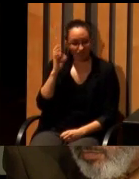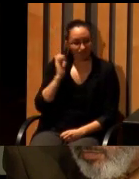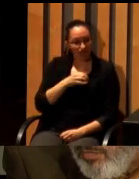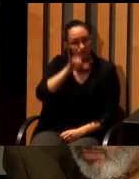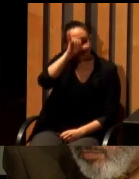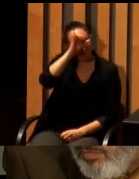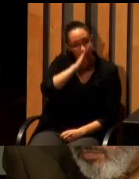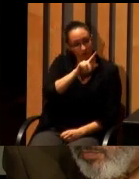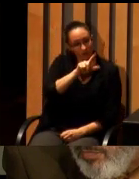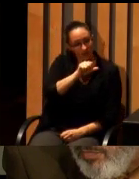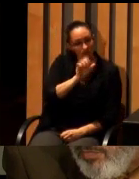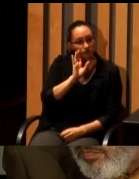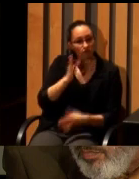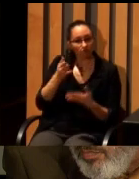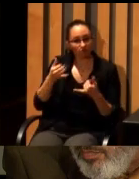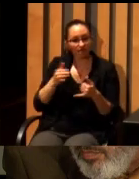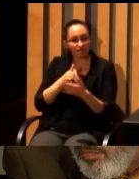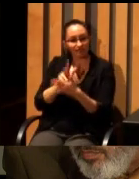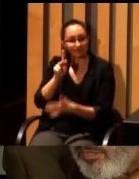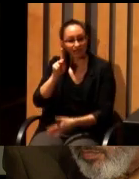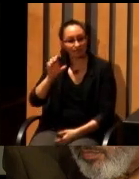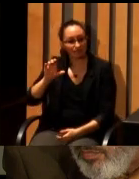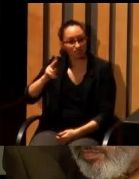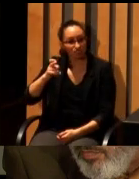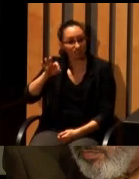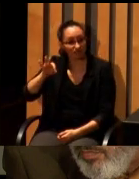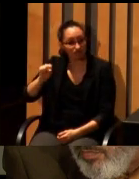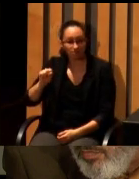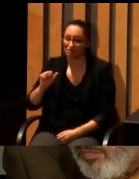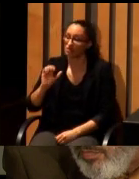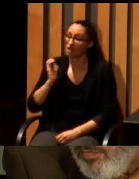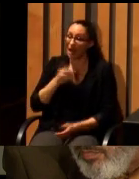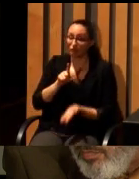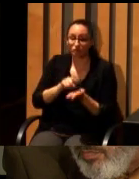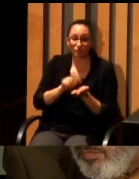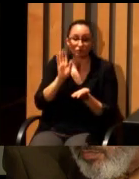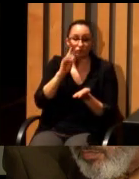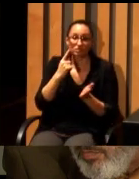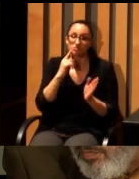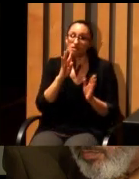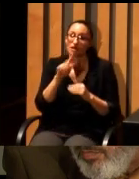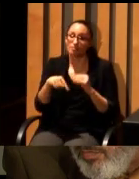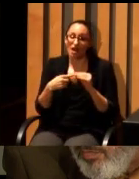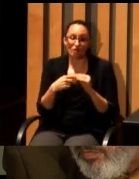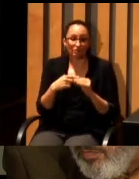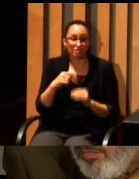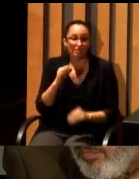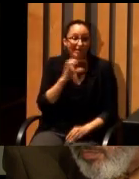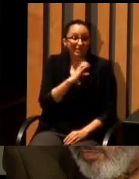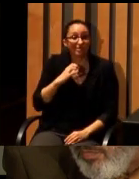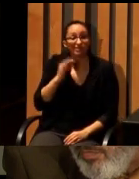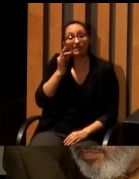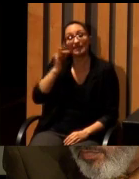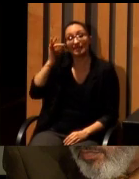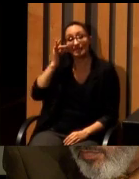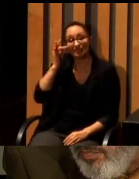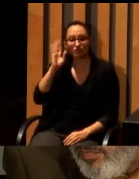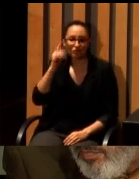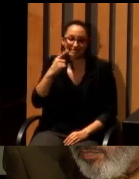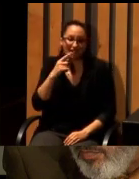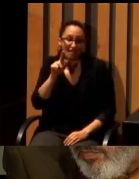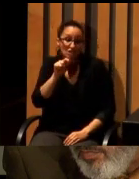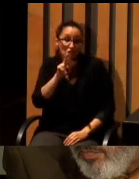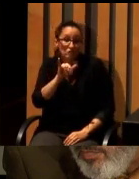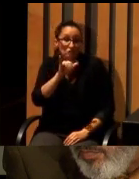City Chiefs. Our morning paper carried headlines about the Cleveland Indians that would say the likes of Tribe on Warpath,